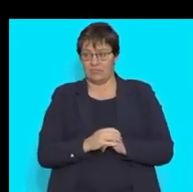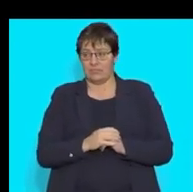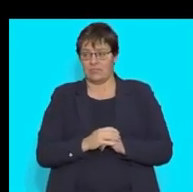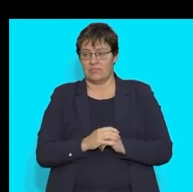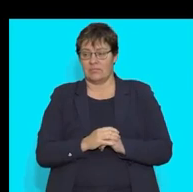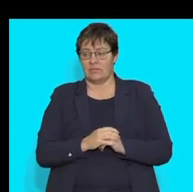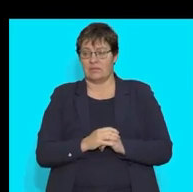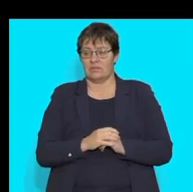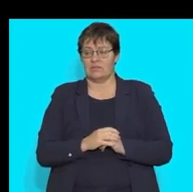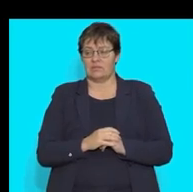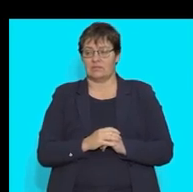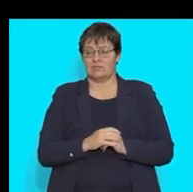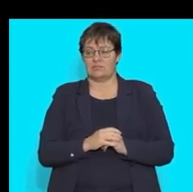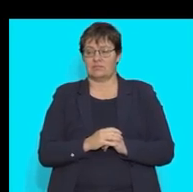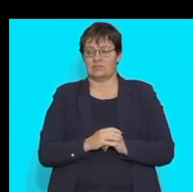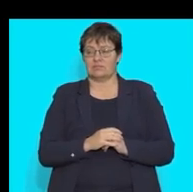is 15.6.